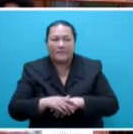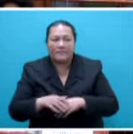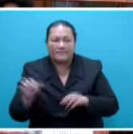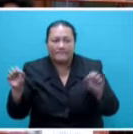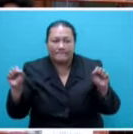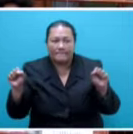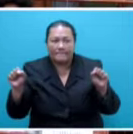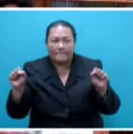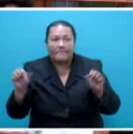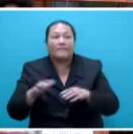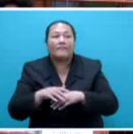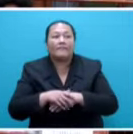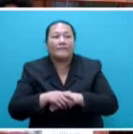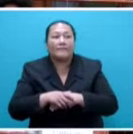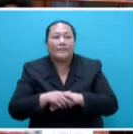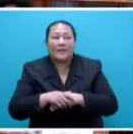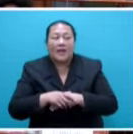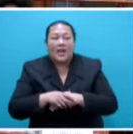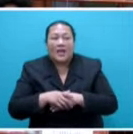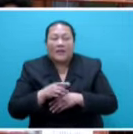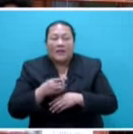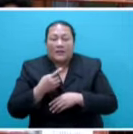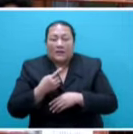Even if they are saying there's no reduction,